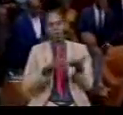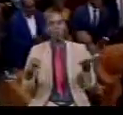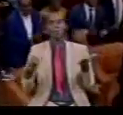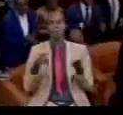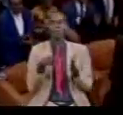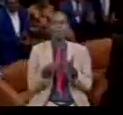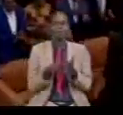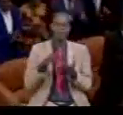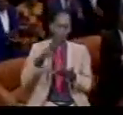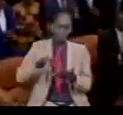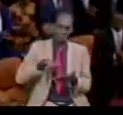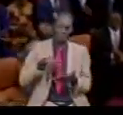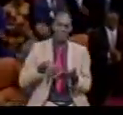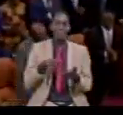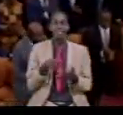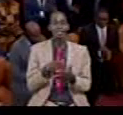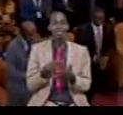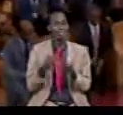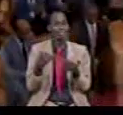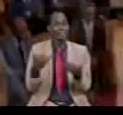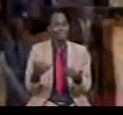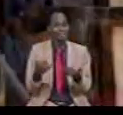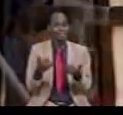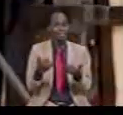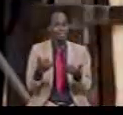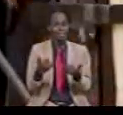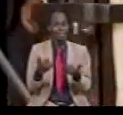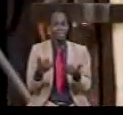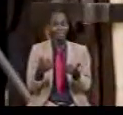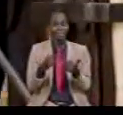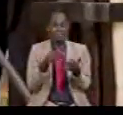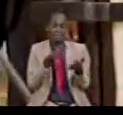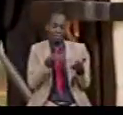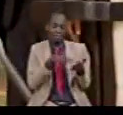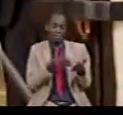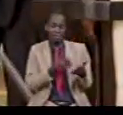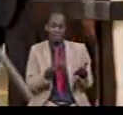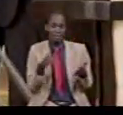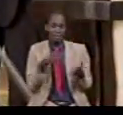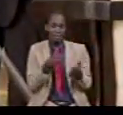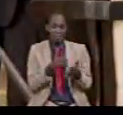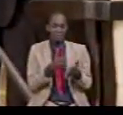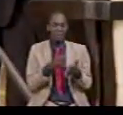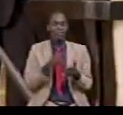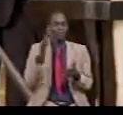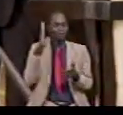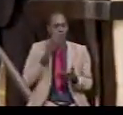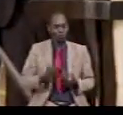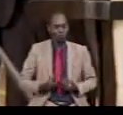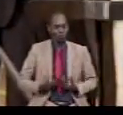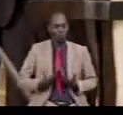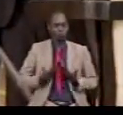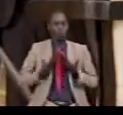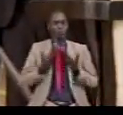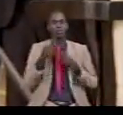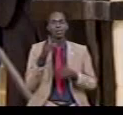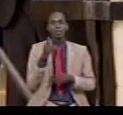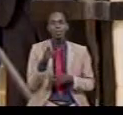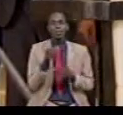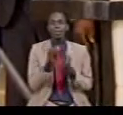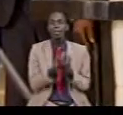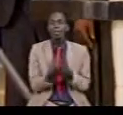it. Now, reading it is to inspire you that